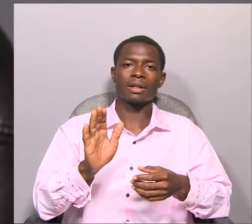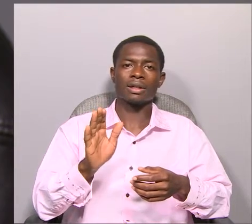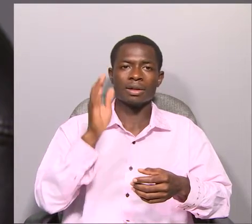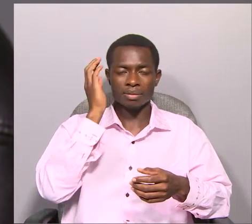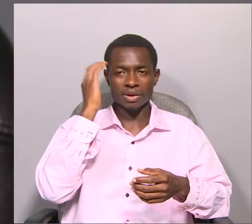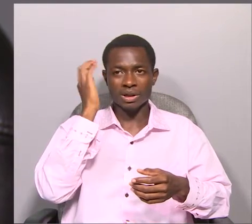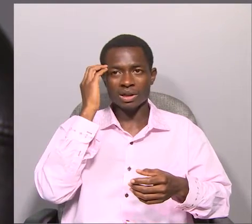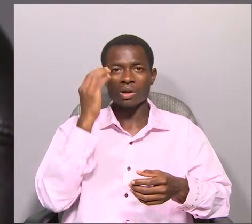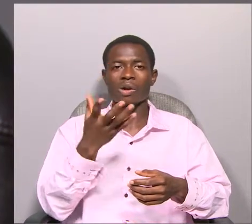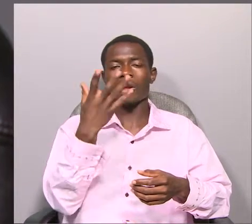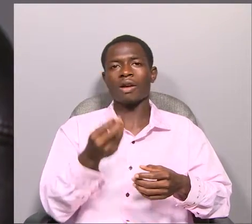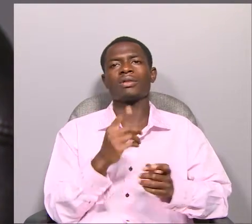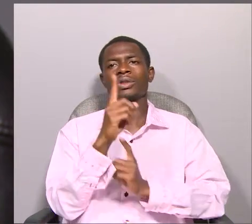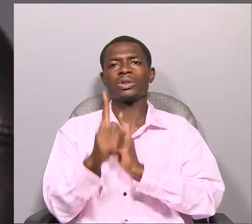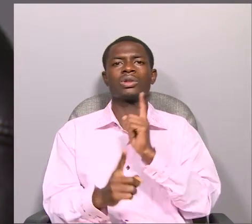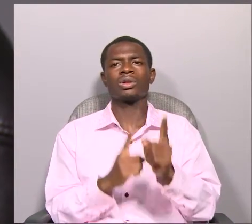they have not paid up.